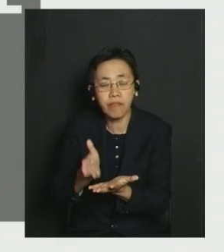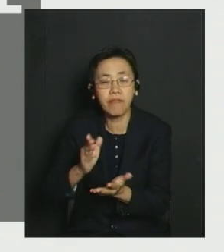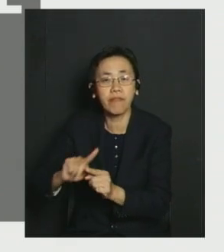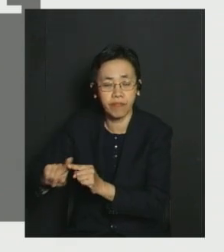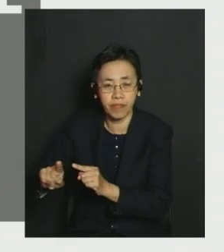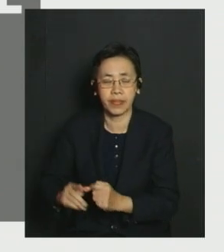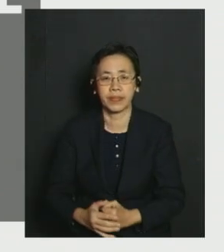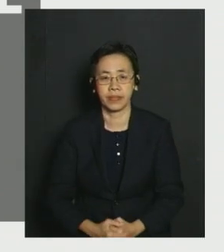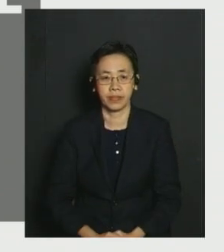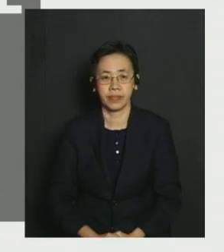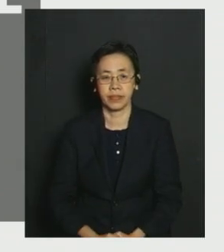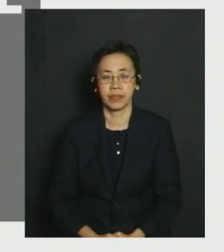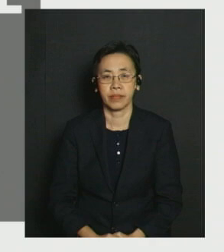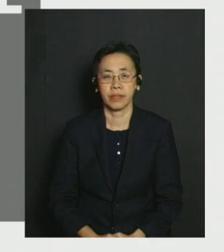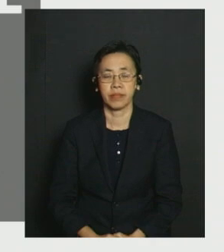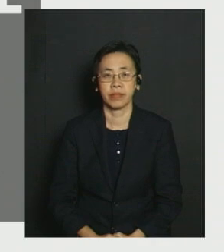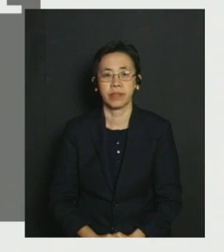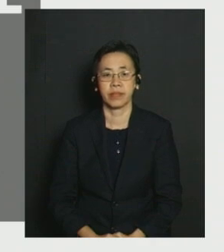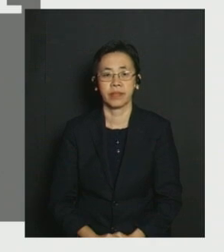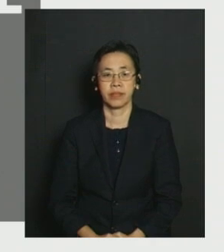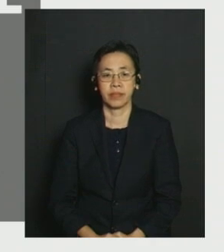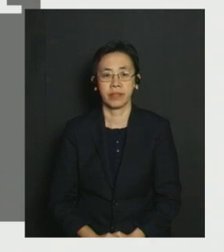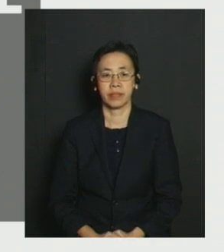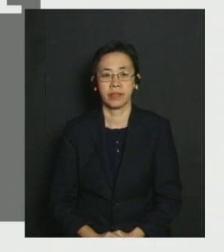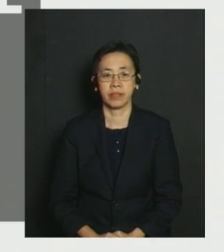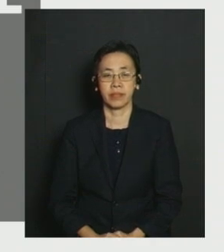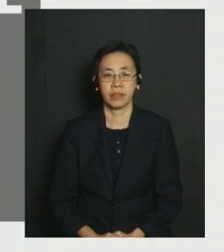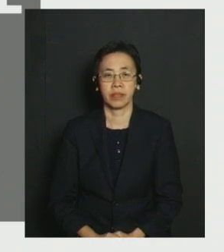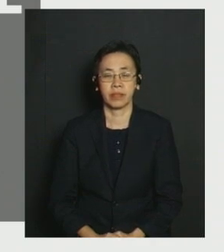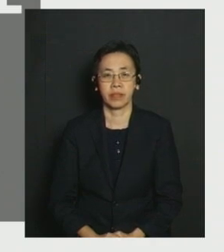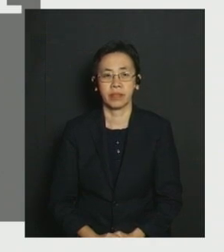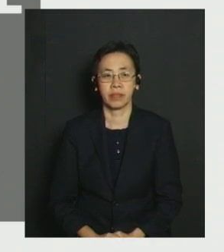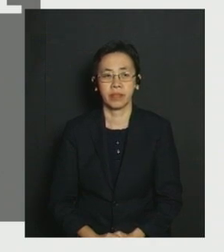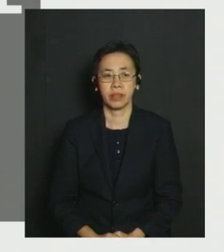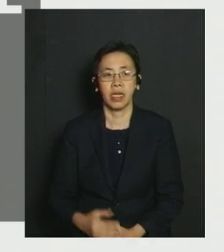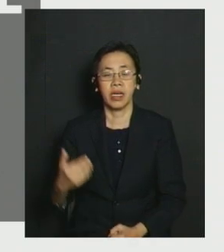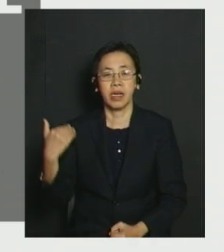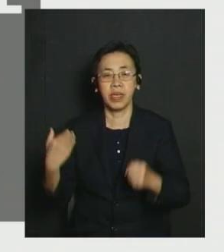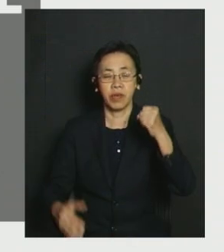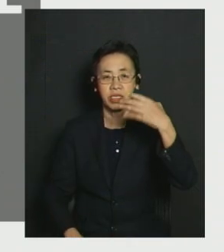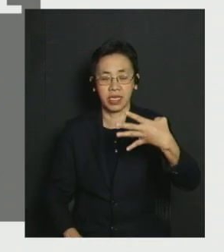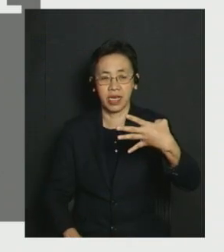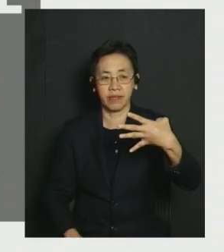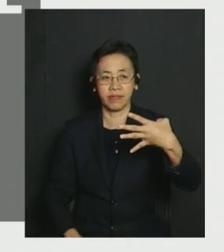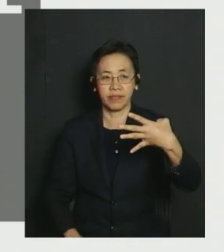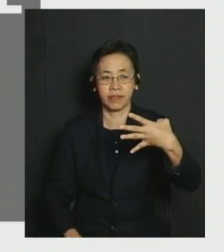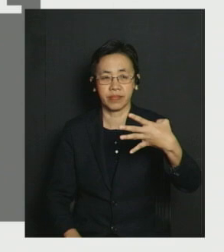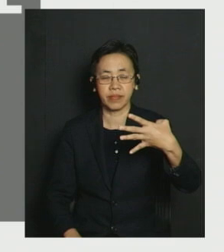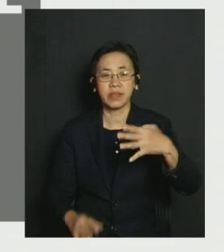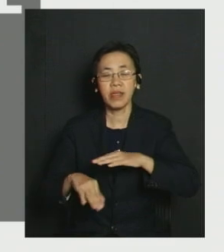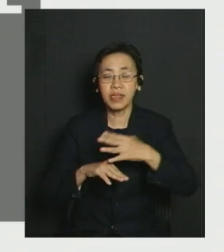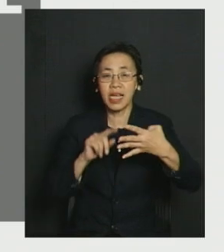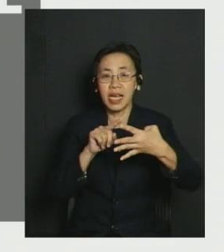down to a set of 4 basic principles, and intentionally not using any jargon, no planning, no